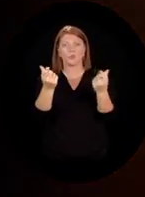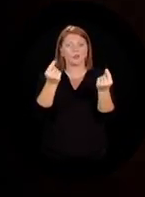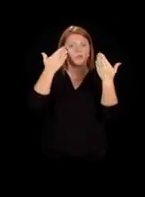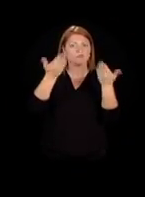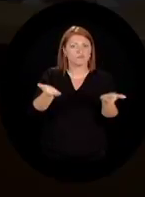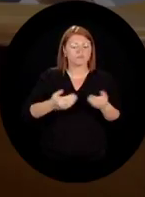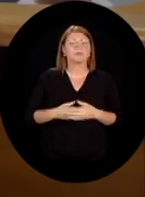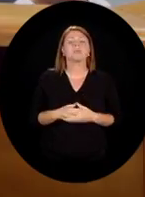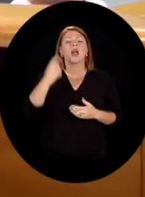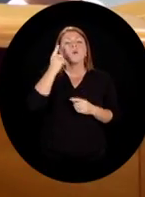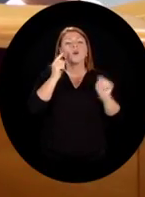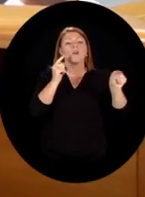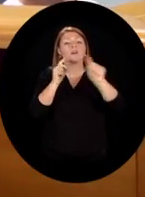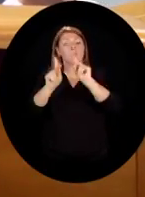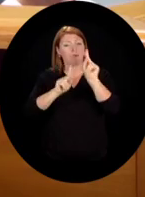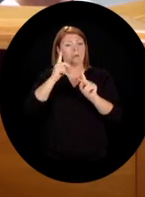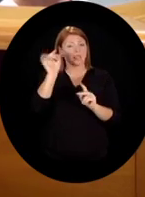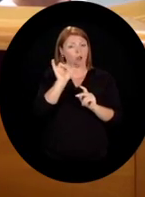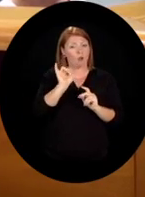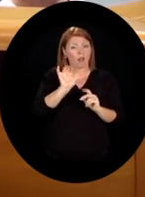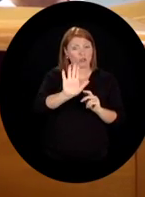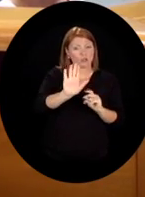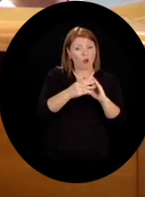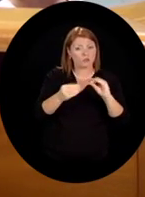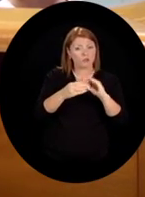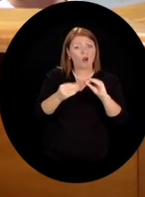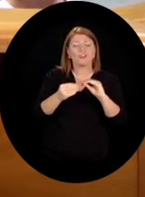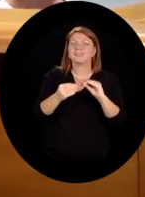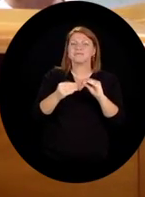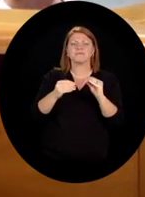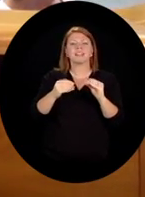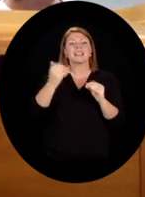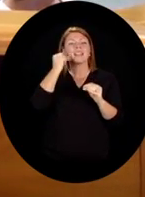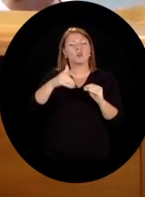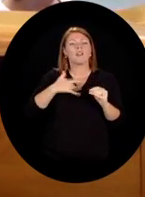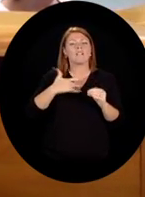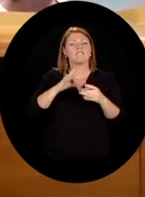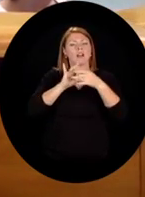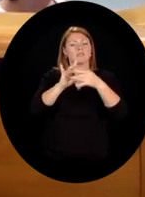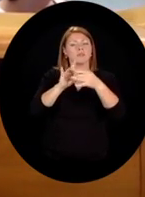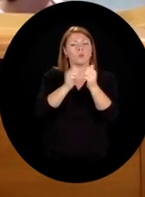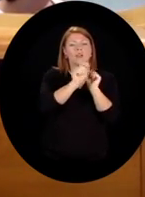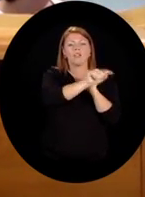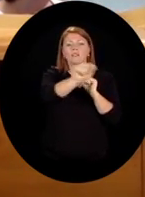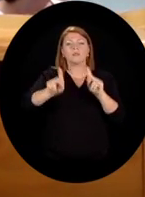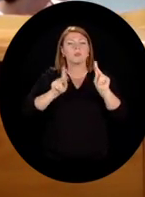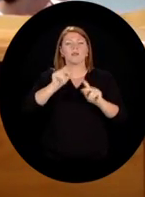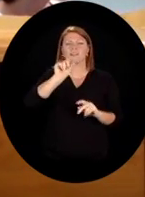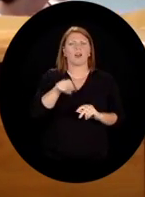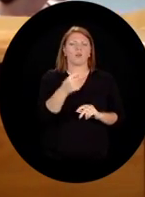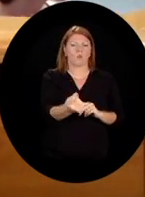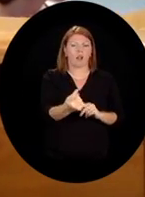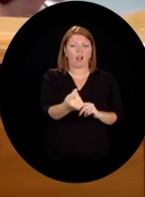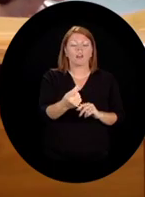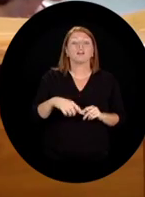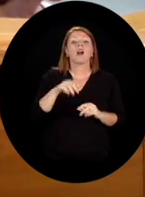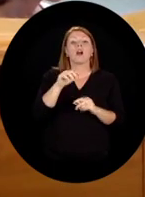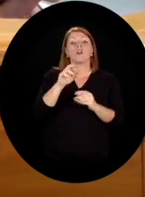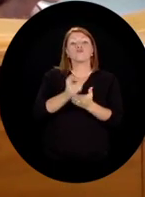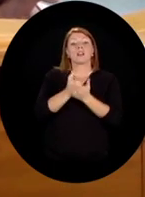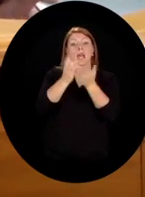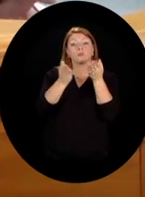do. Do any of these people sound like you? If you can relate to situations like these, you're not alone.